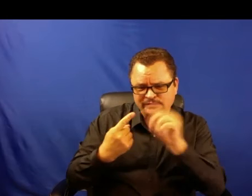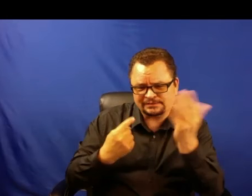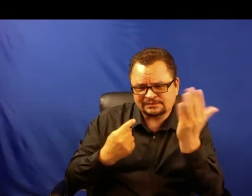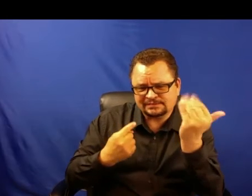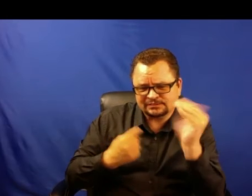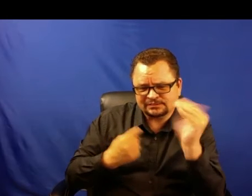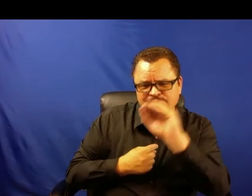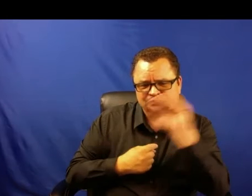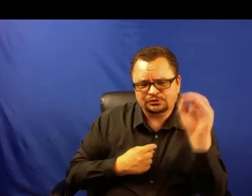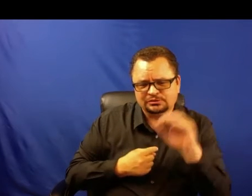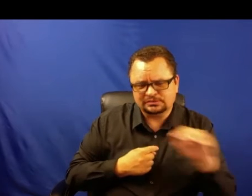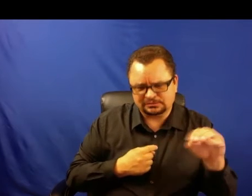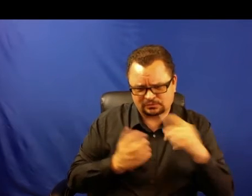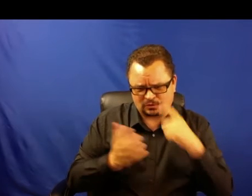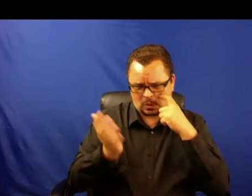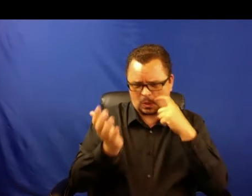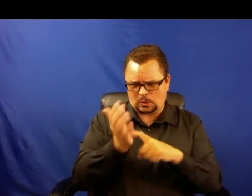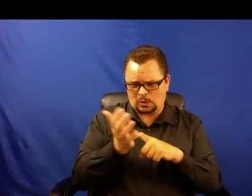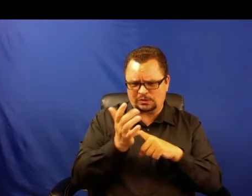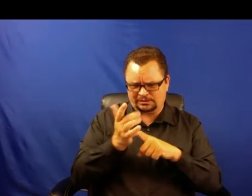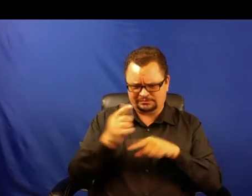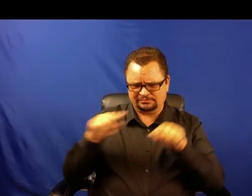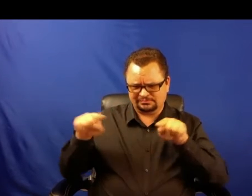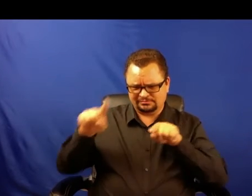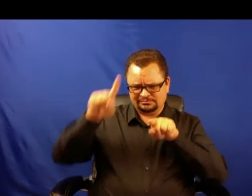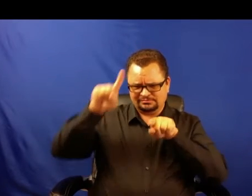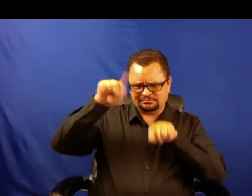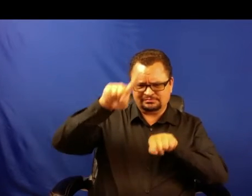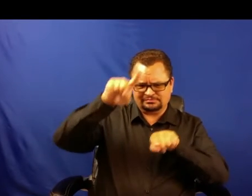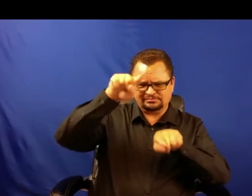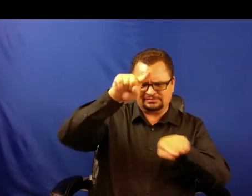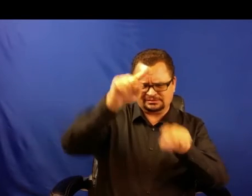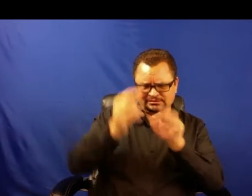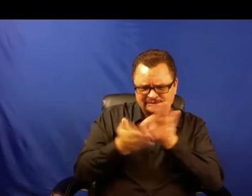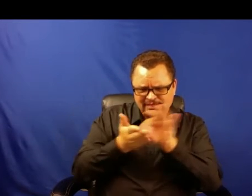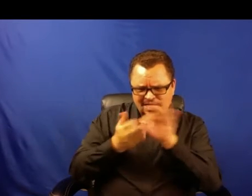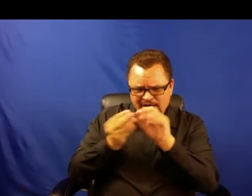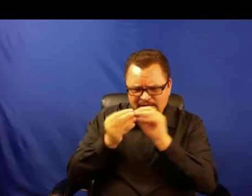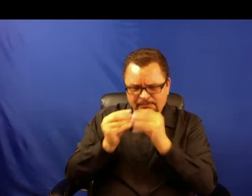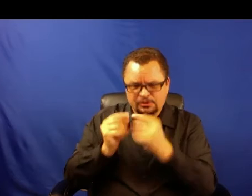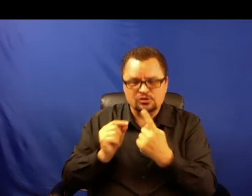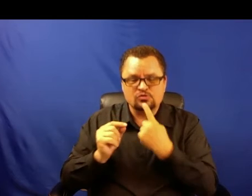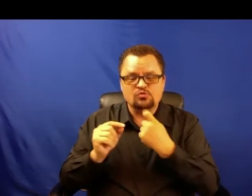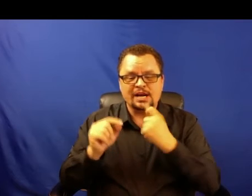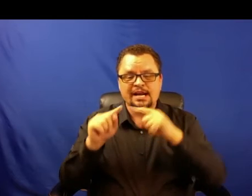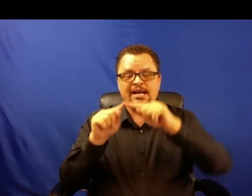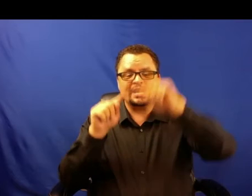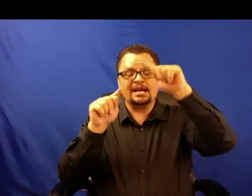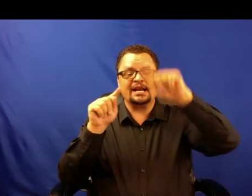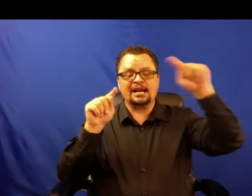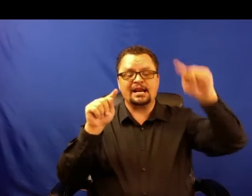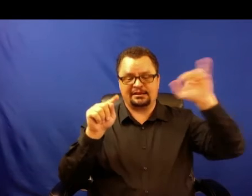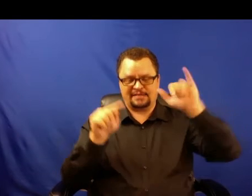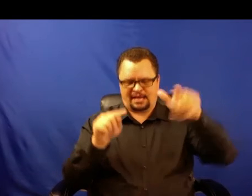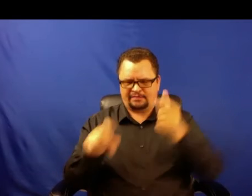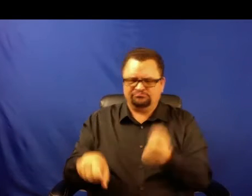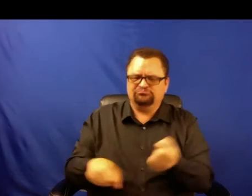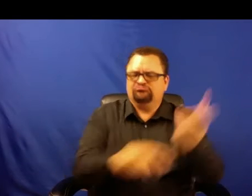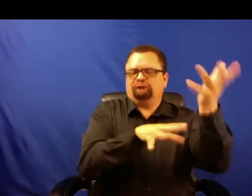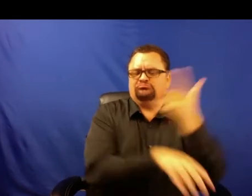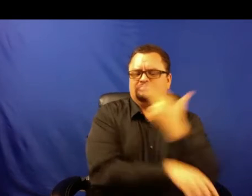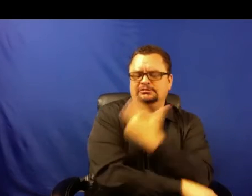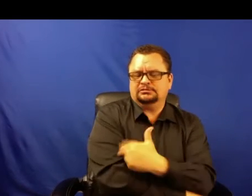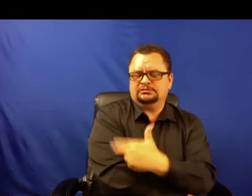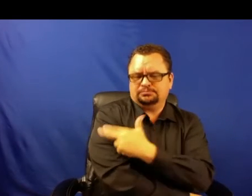red line are folks that are admitted to the hospital. They're El Paso County residents and they're not fully vaccinated. The smaller lower